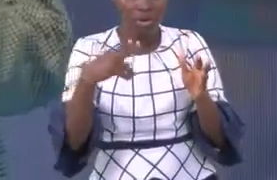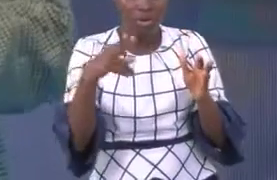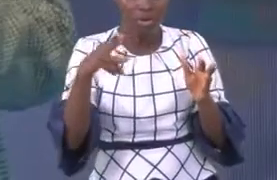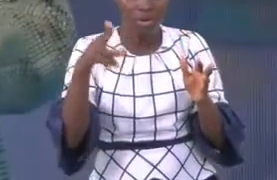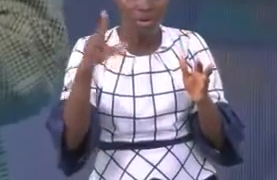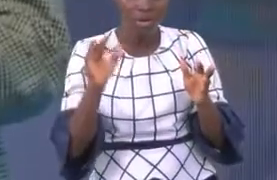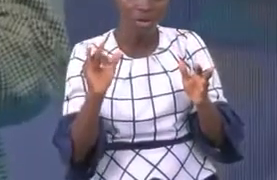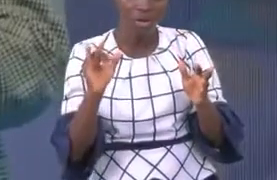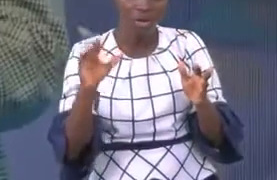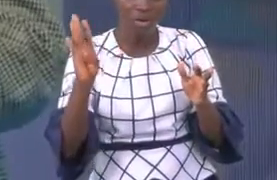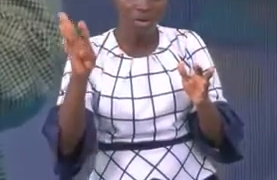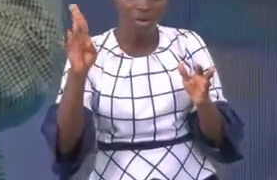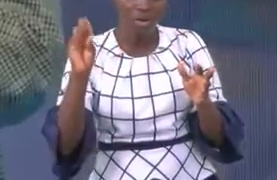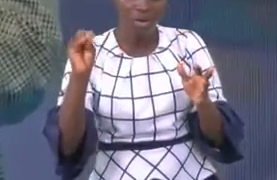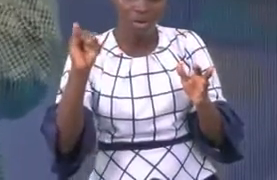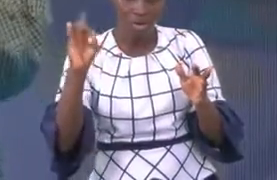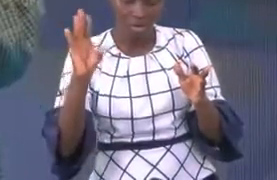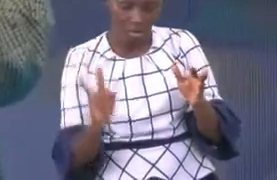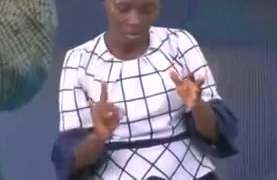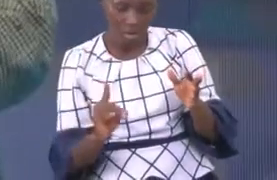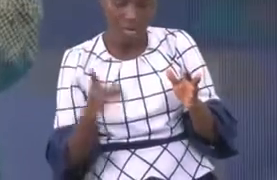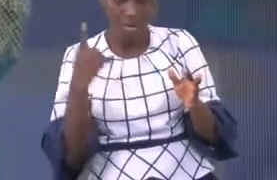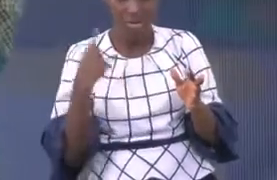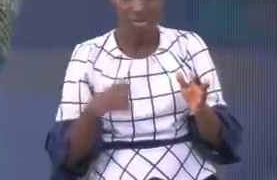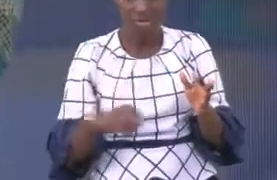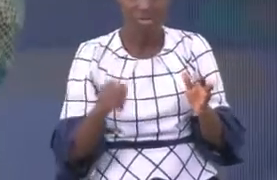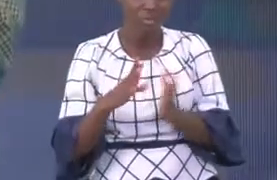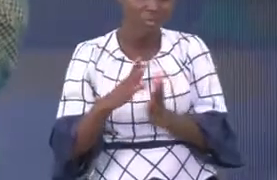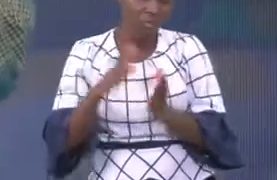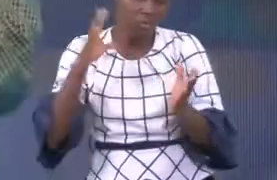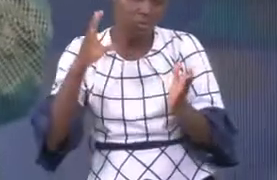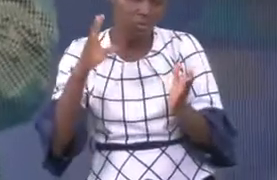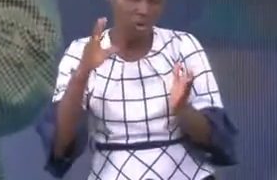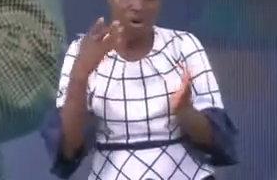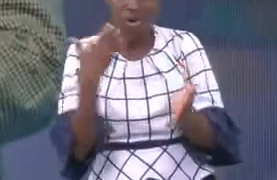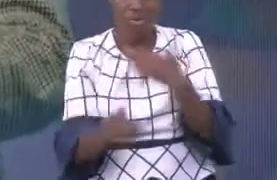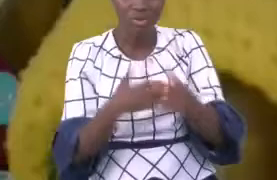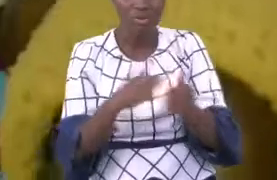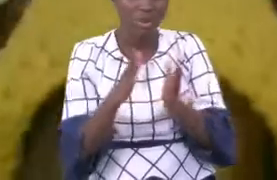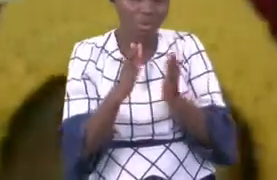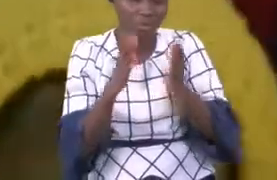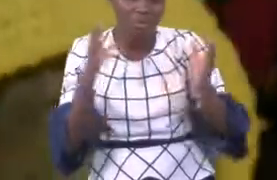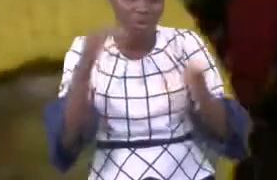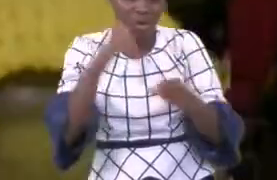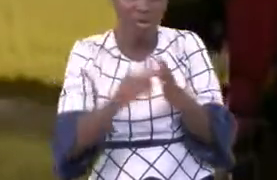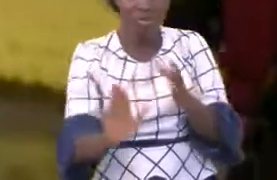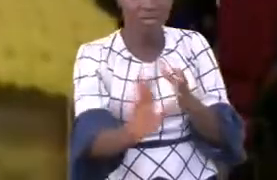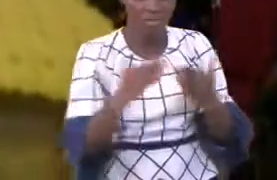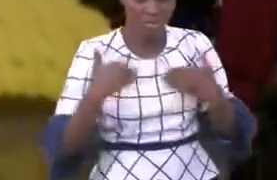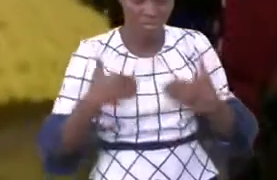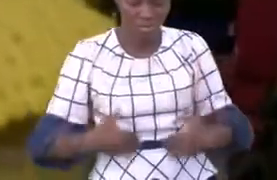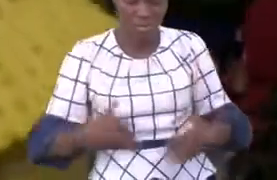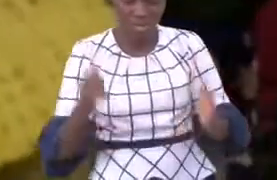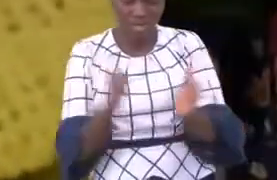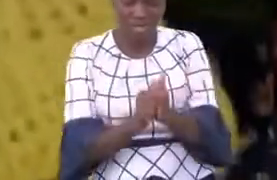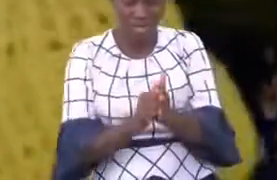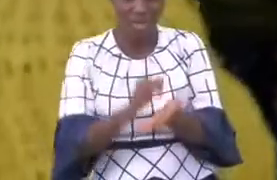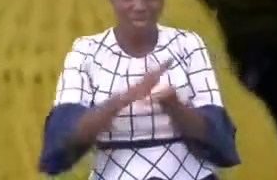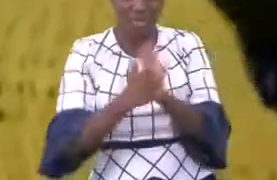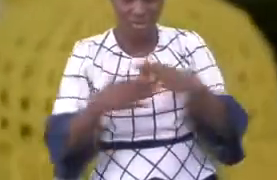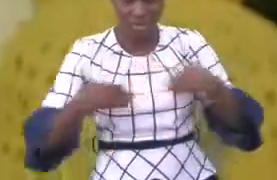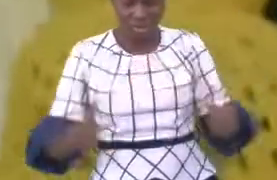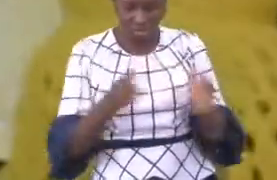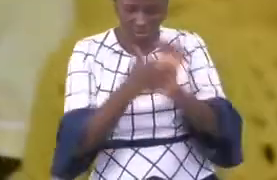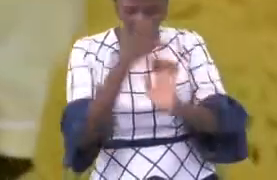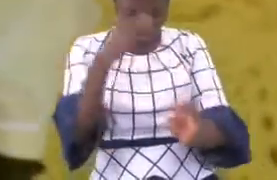elephantiasis, whatever is swollen your body, that boil, be healed in Jesus' name.